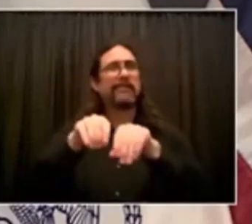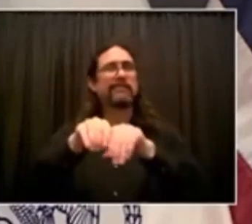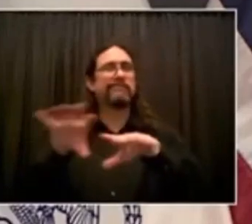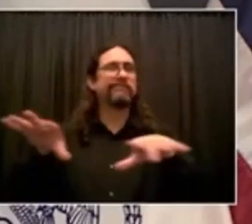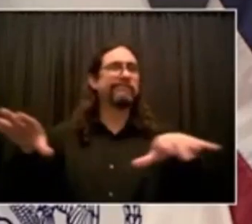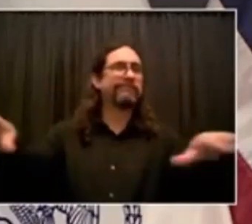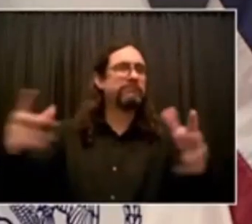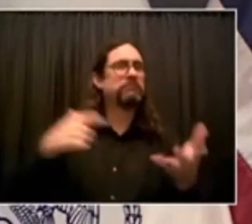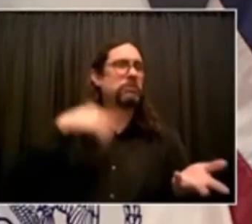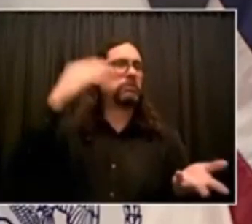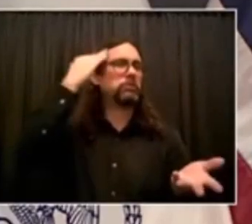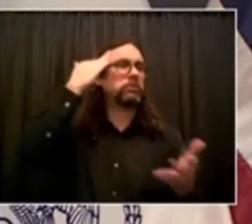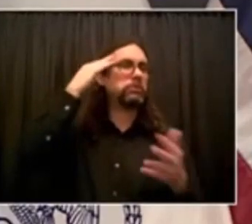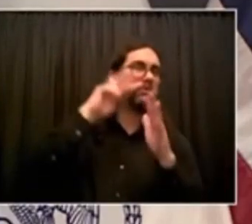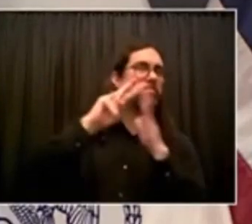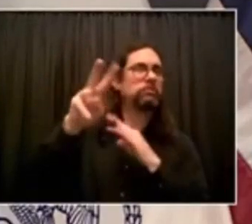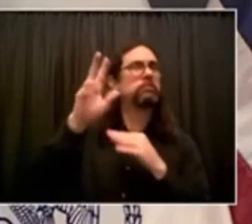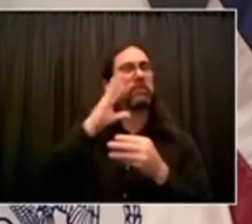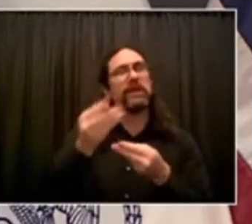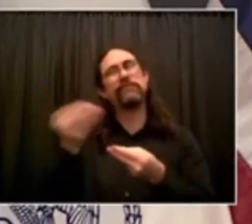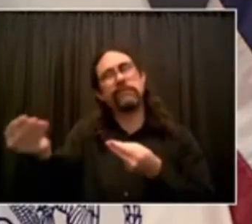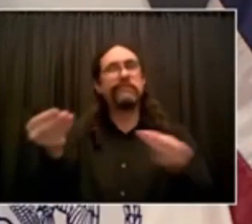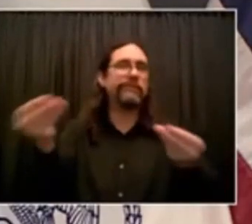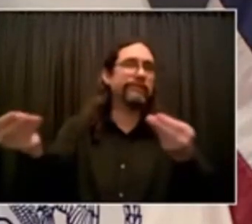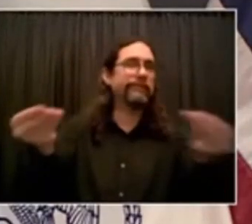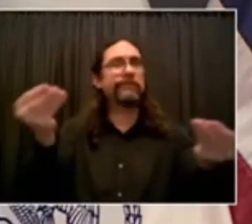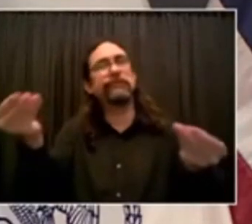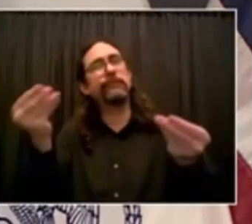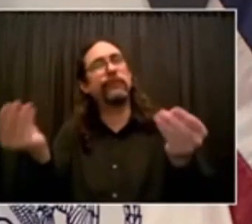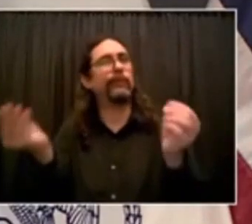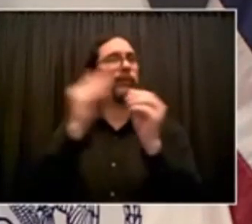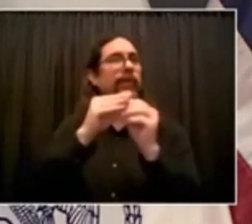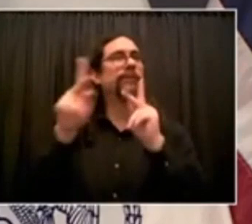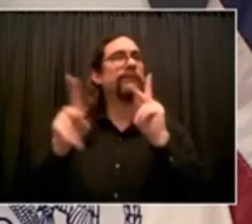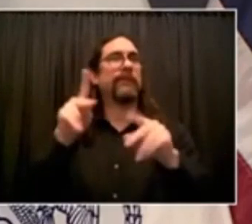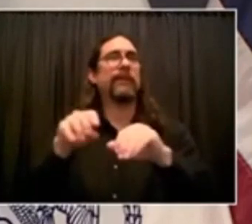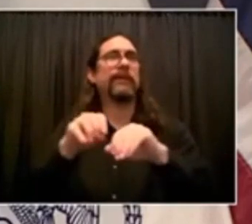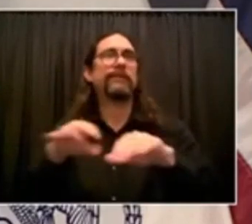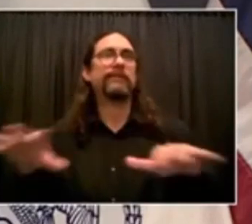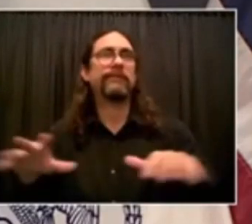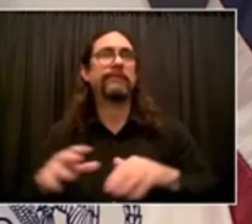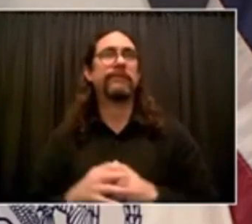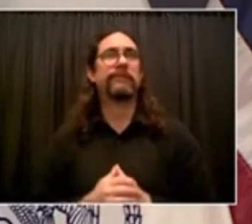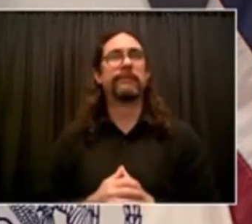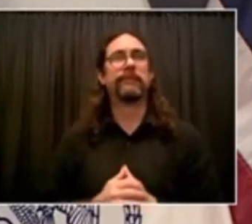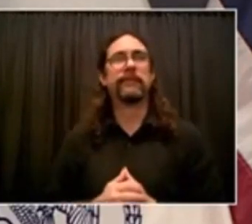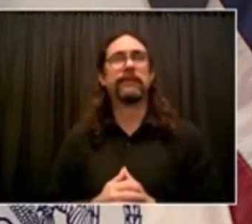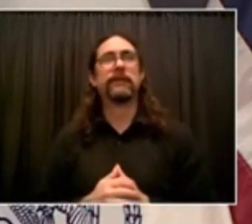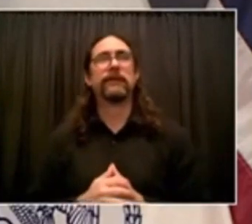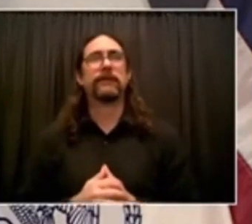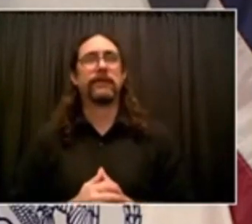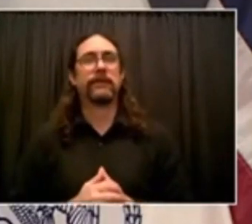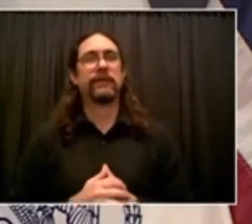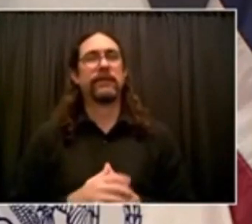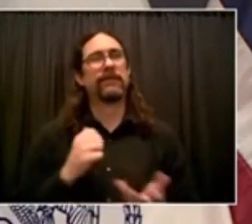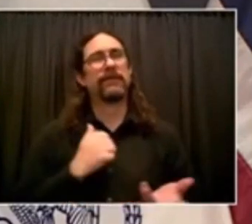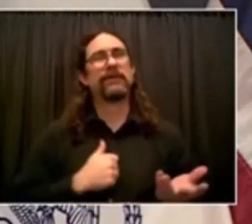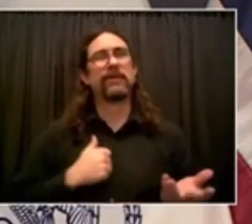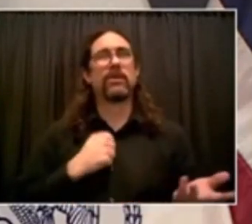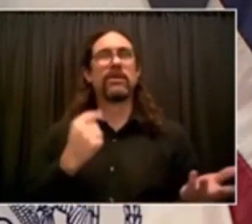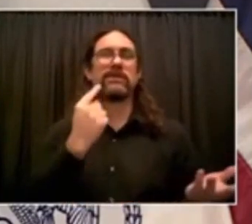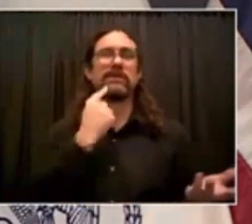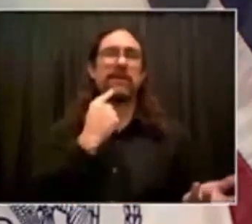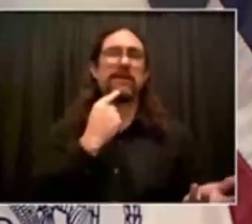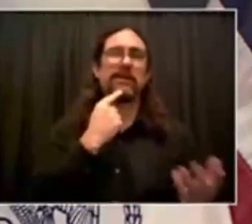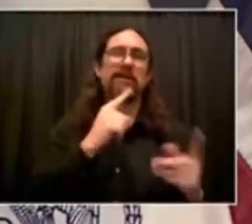You can expect, and I'm sorry to say this, you can expect community spread. We have to assume it's going to be widespread. We have to assume it's going to give us a real challenge. We've